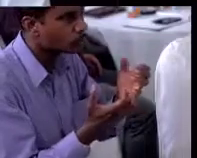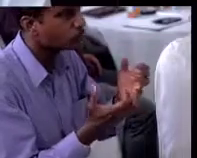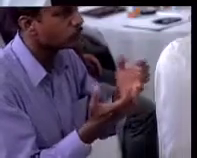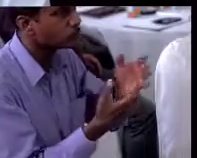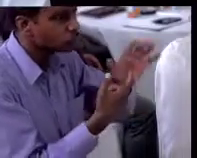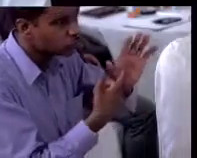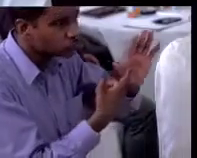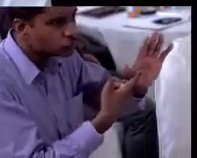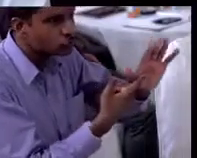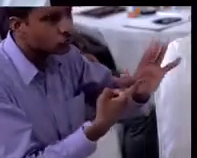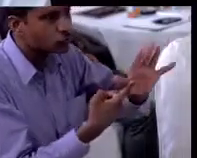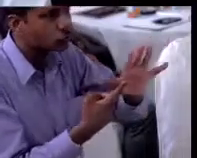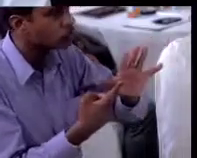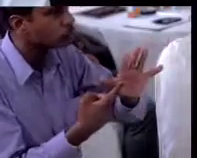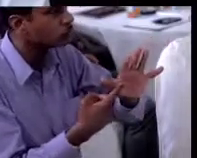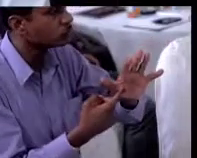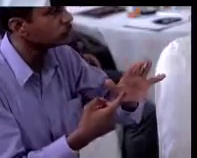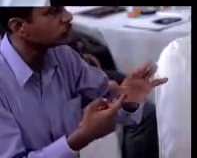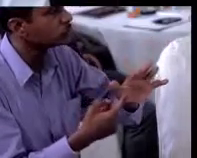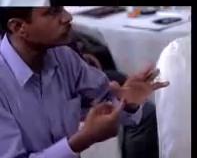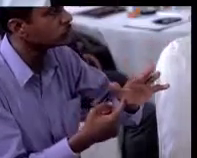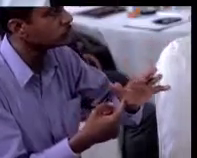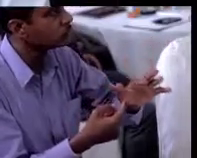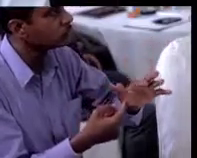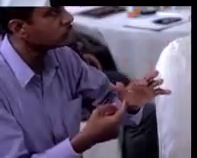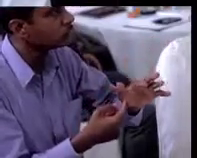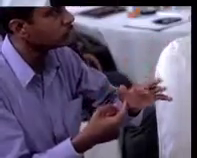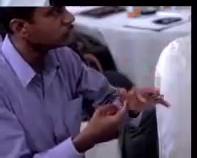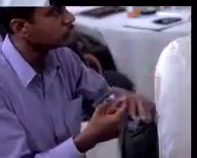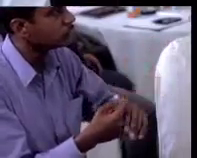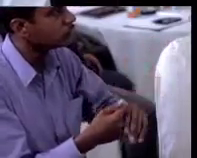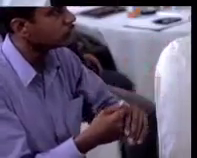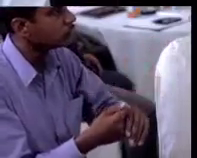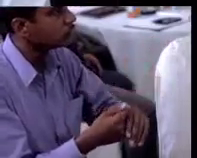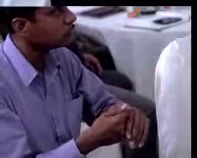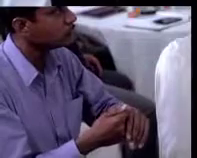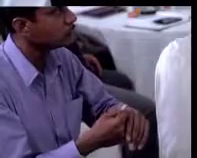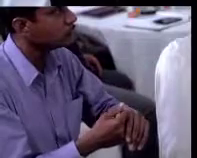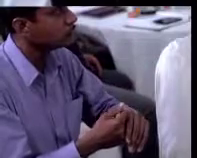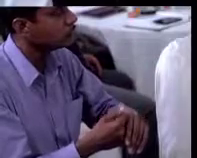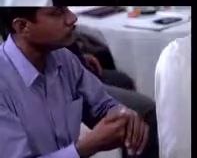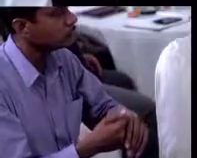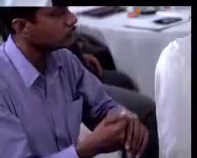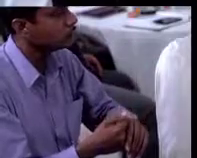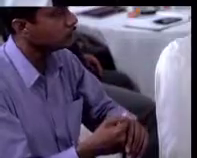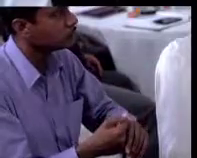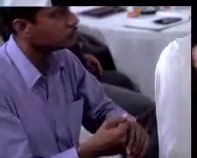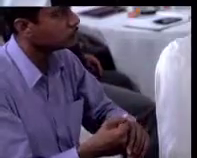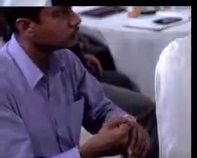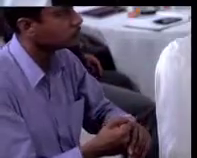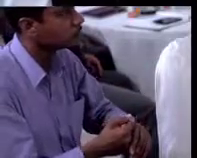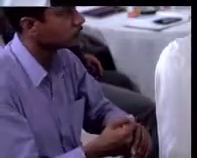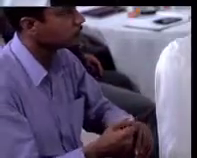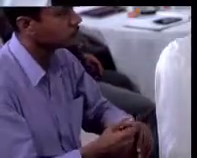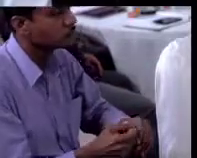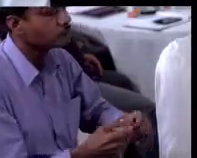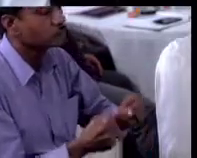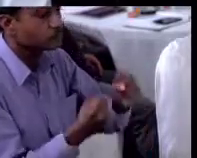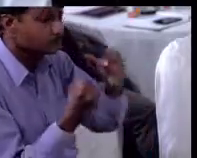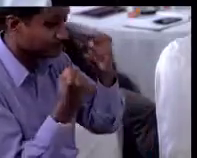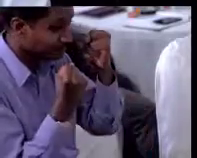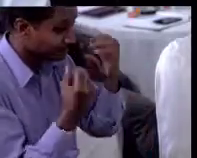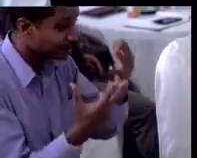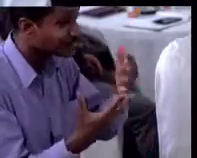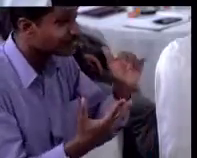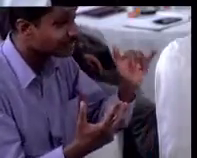times want the showmanship to show through at all times and don't want to give up anything in order to make the sale. And